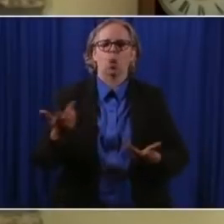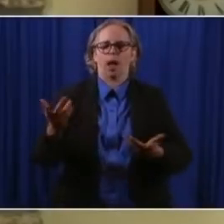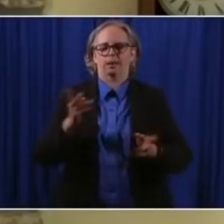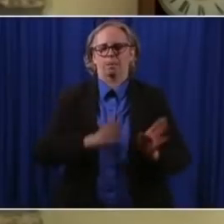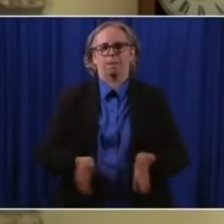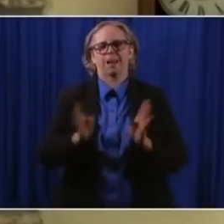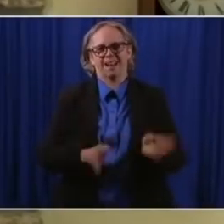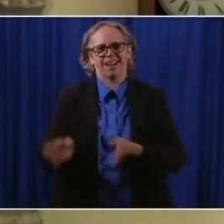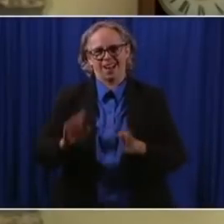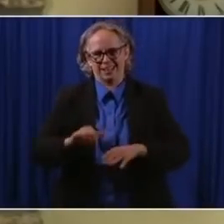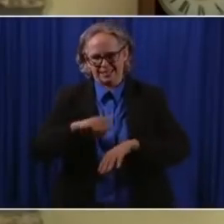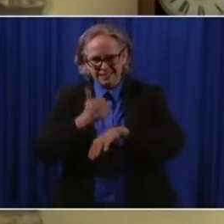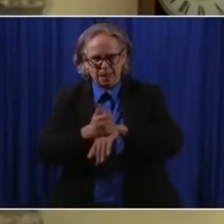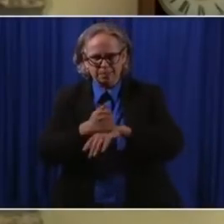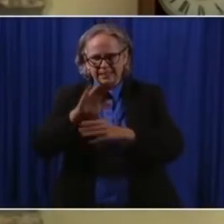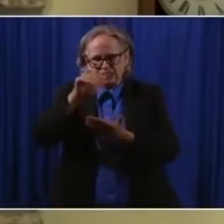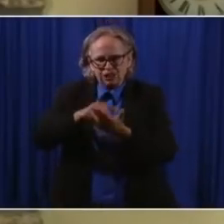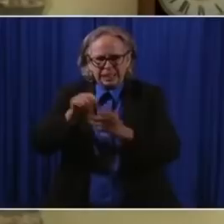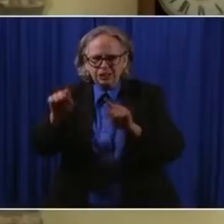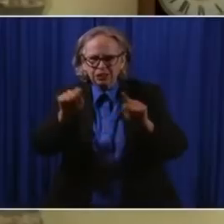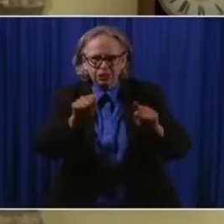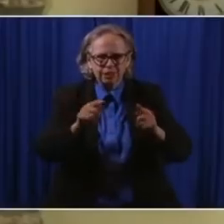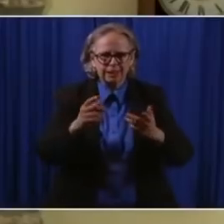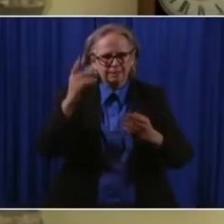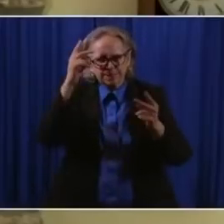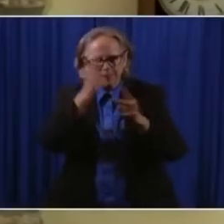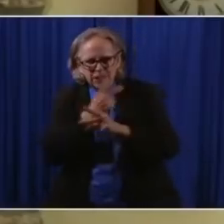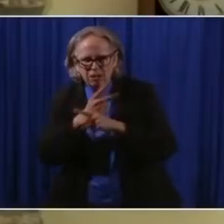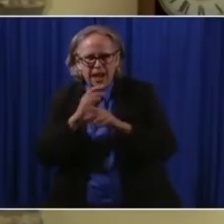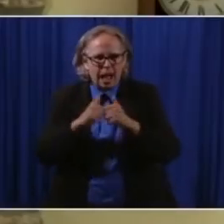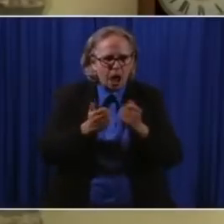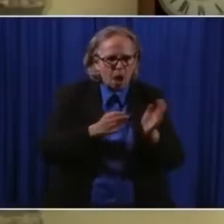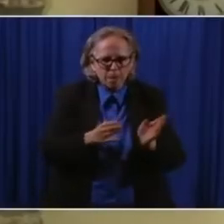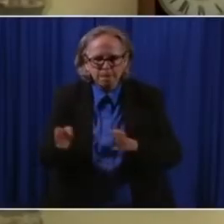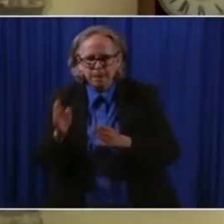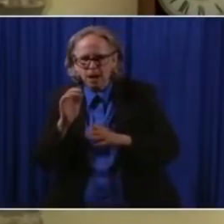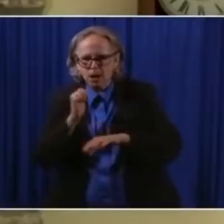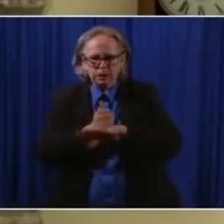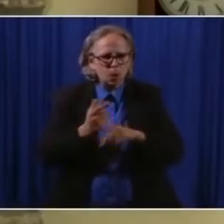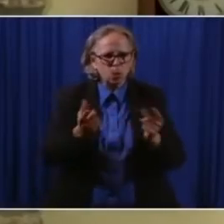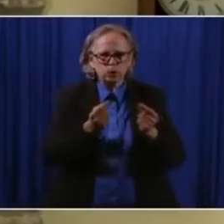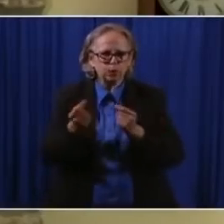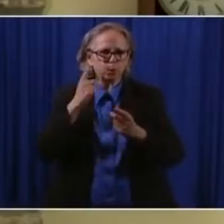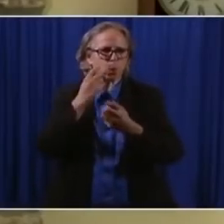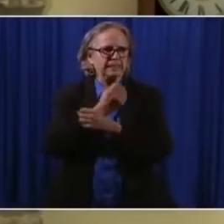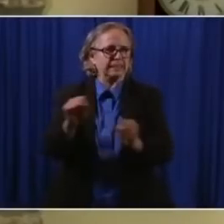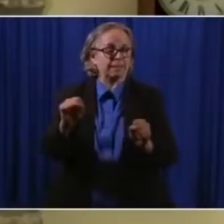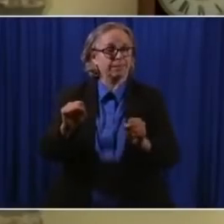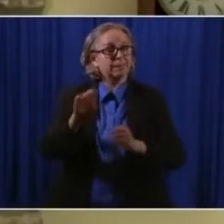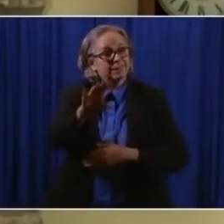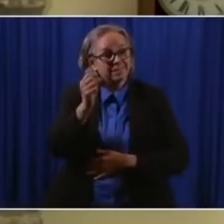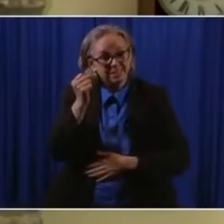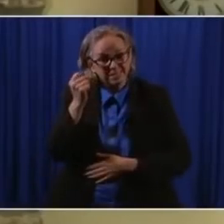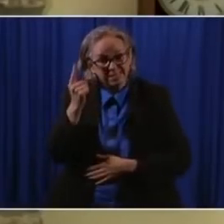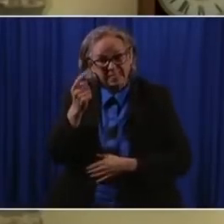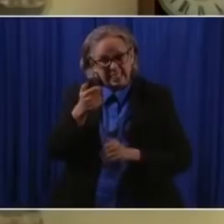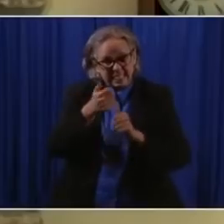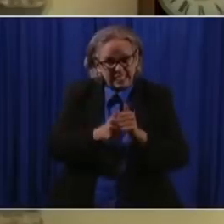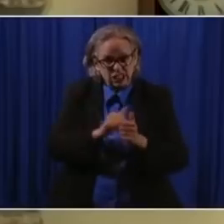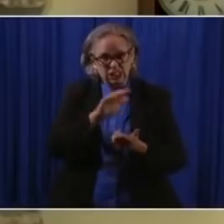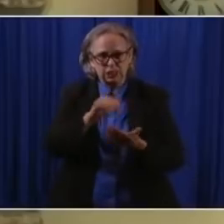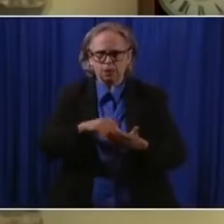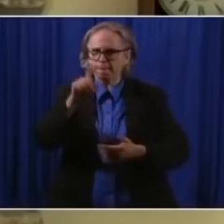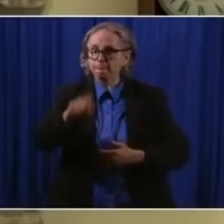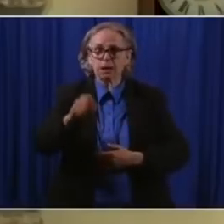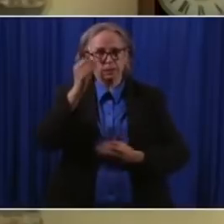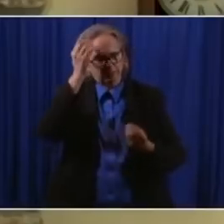to properly prepare based on the order's guideline. Each center should consider a variety of factors when determining its ability to reopen, including